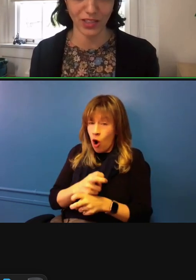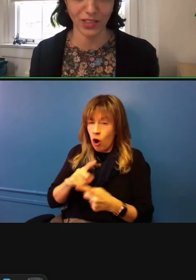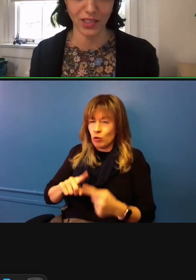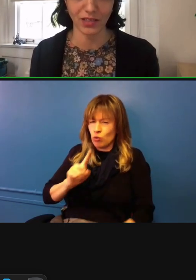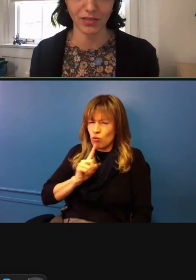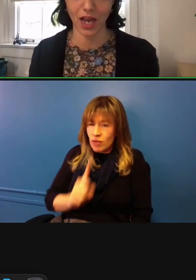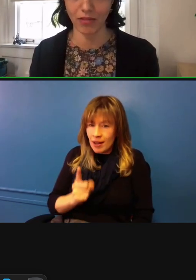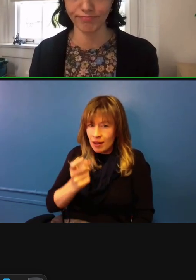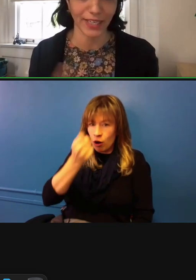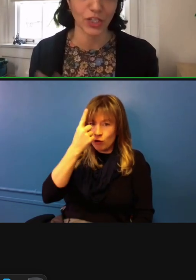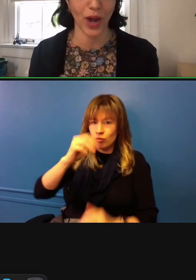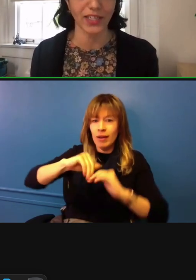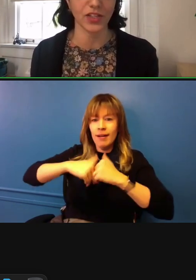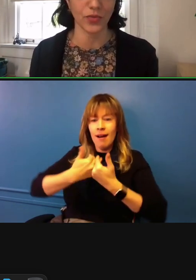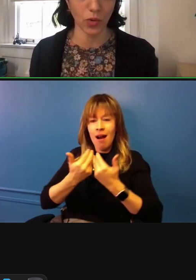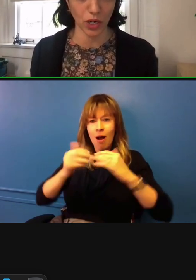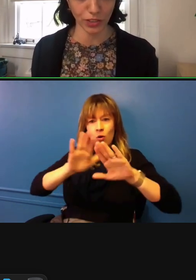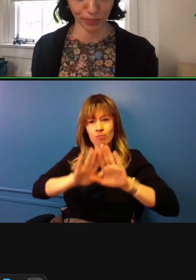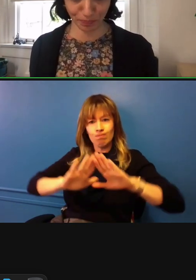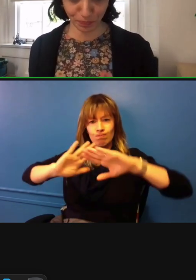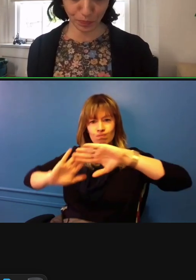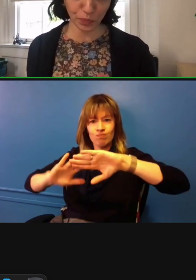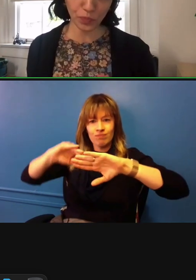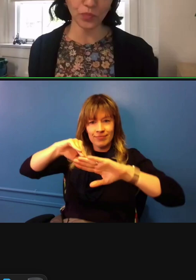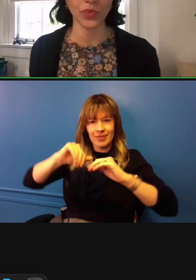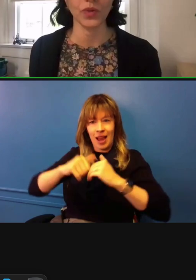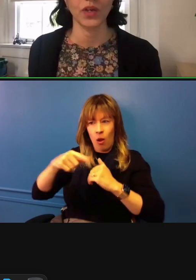these processes interact in the real world.